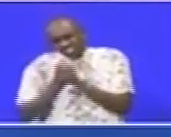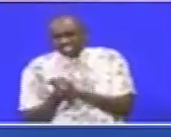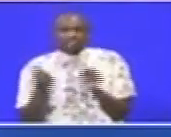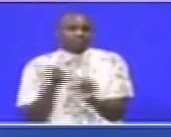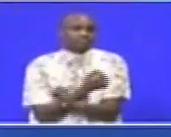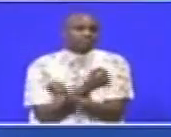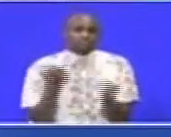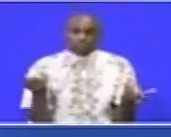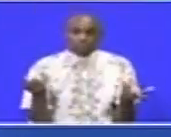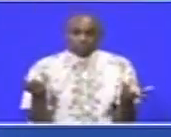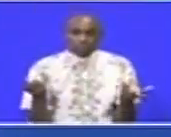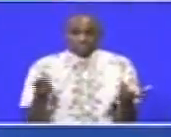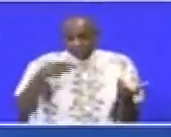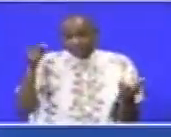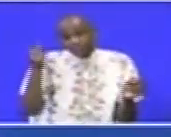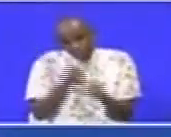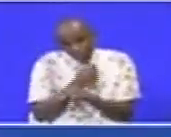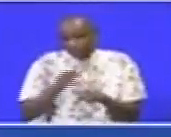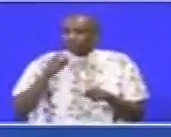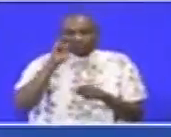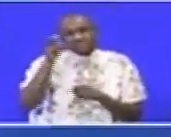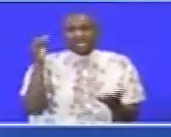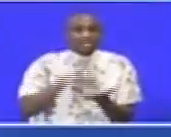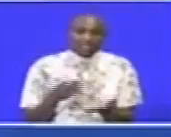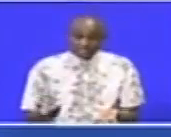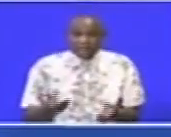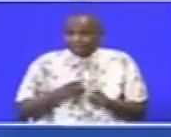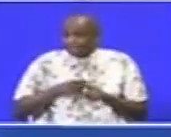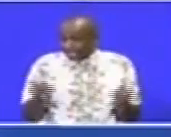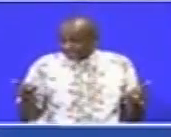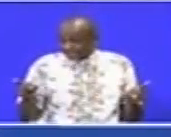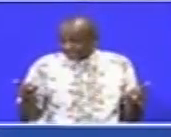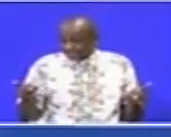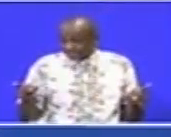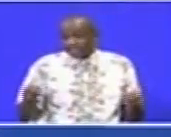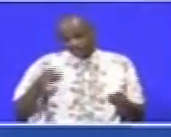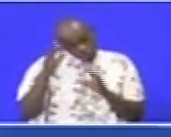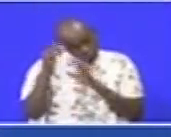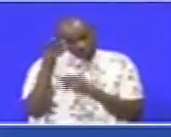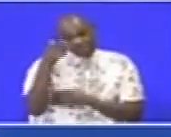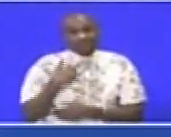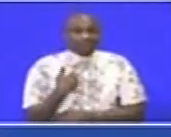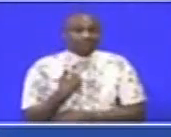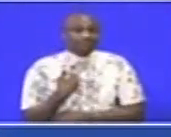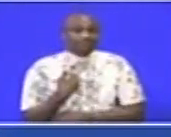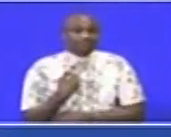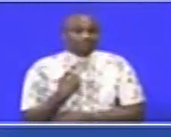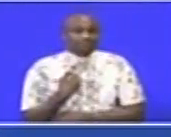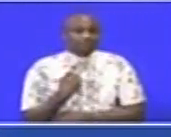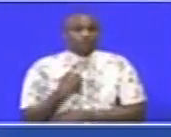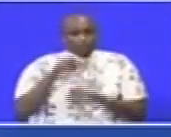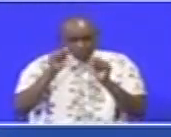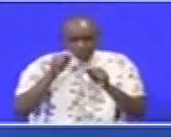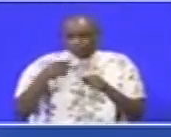process. They are not able to regain their vision, but still there is hope to be